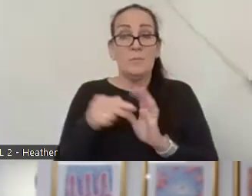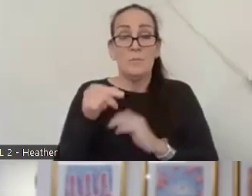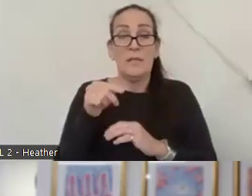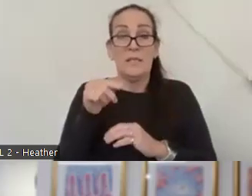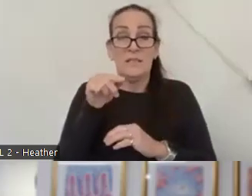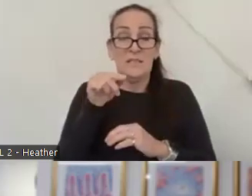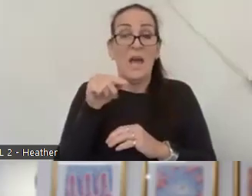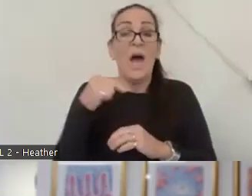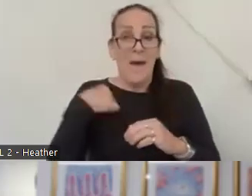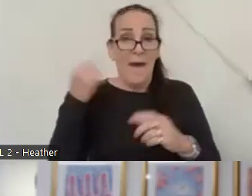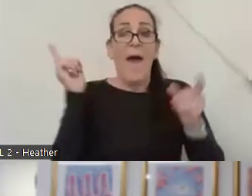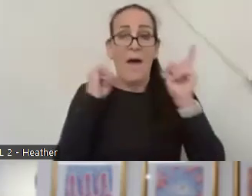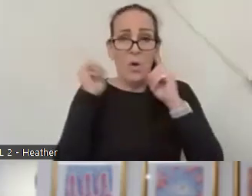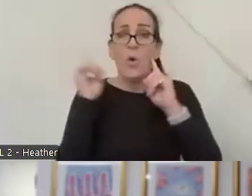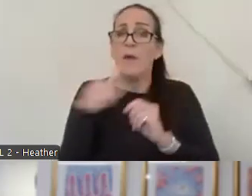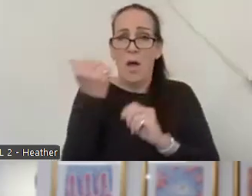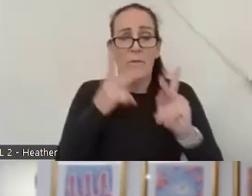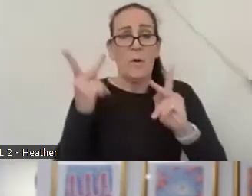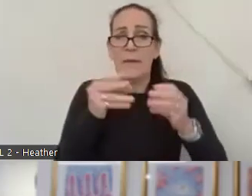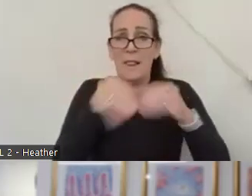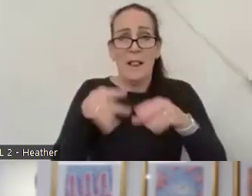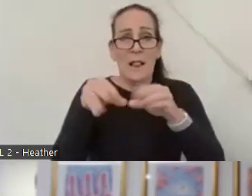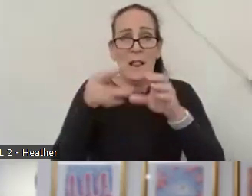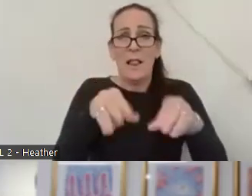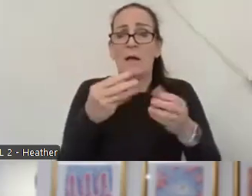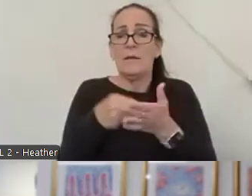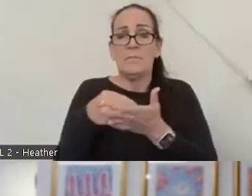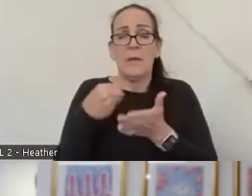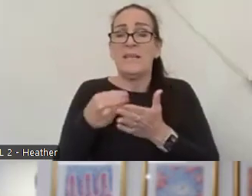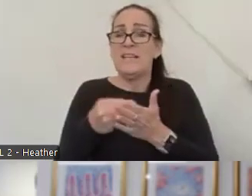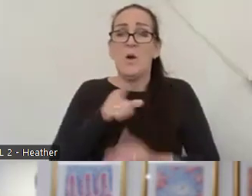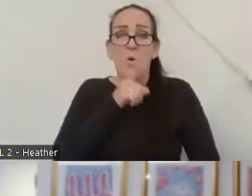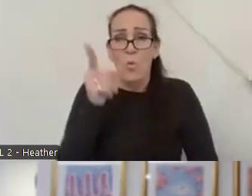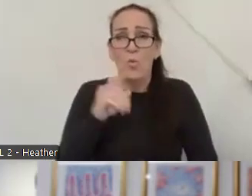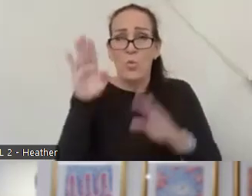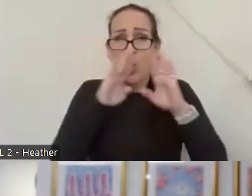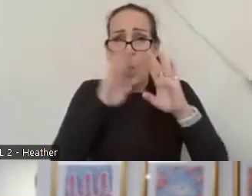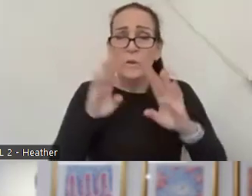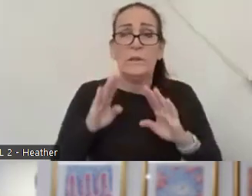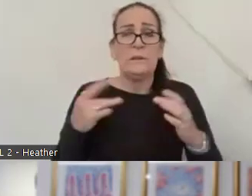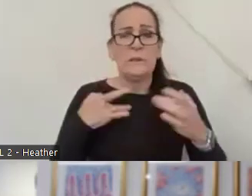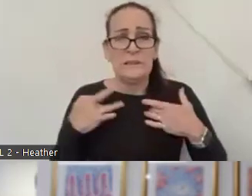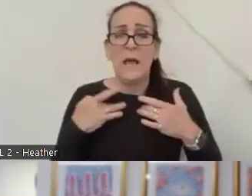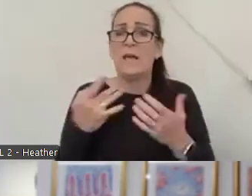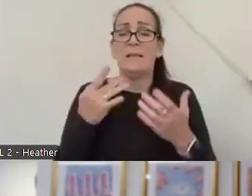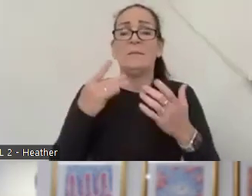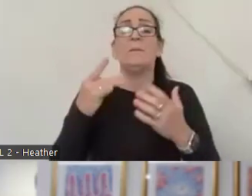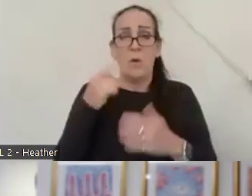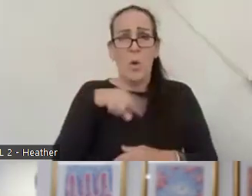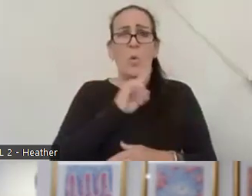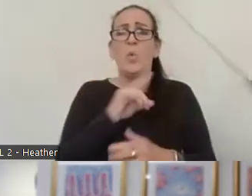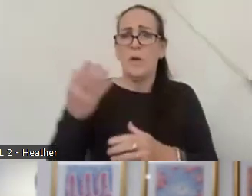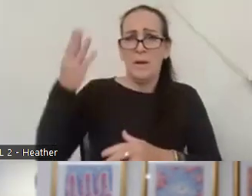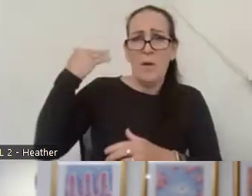I've heard of across the state that's losing money, and so there is real concern. And we have been down this road before of potentially